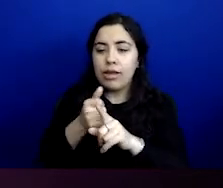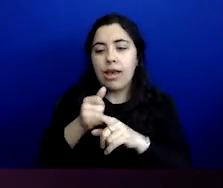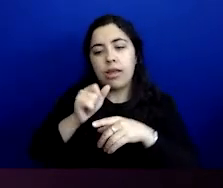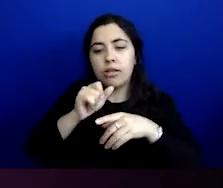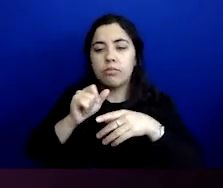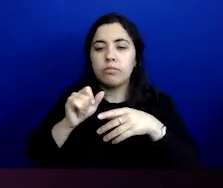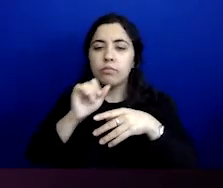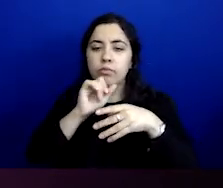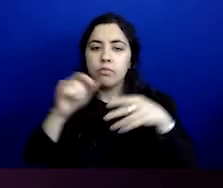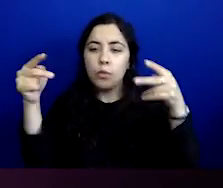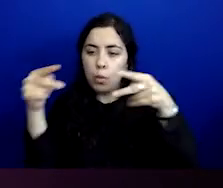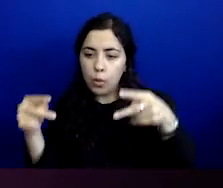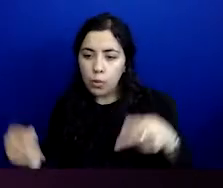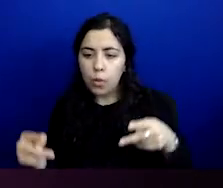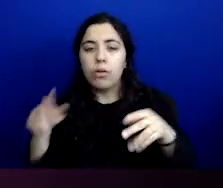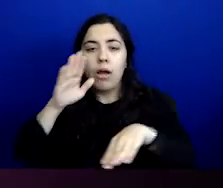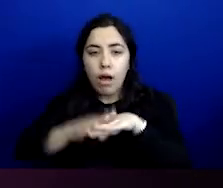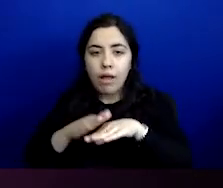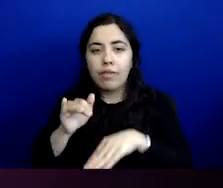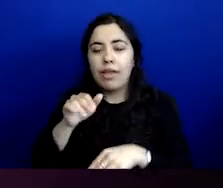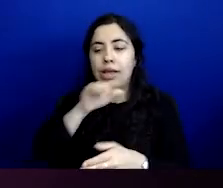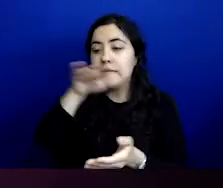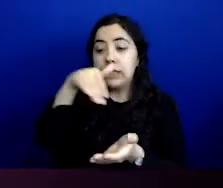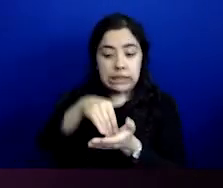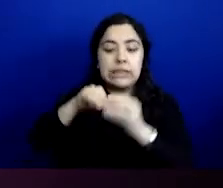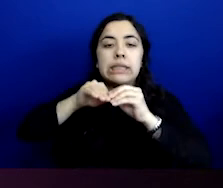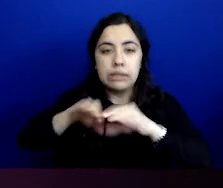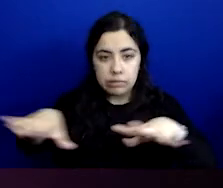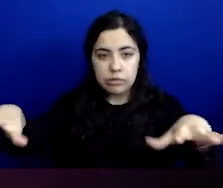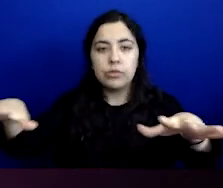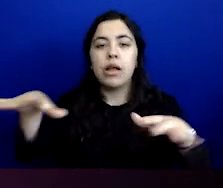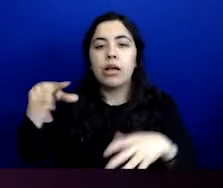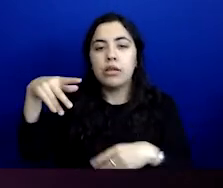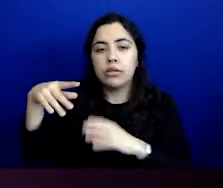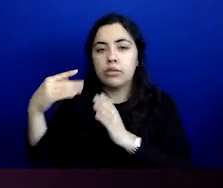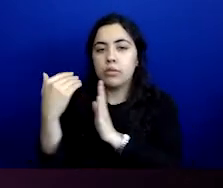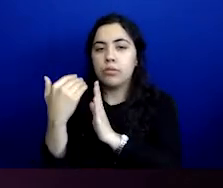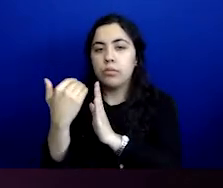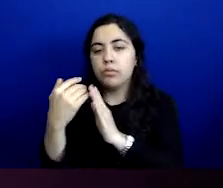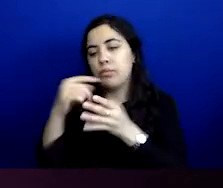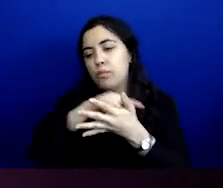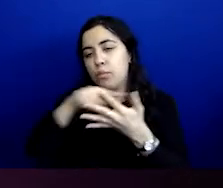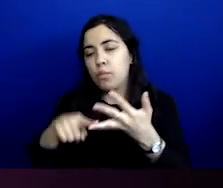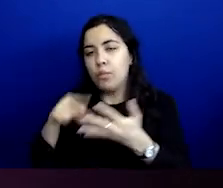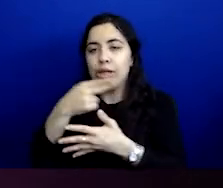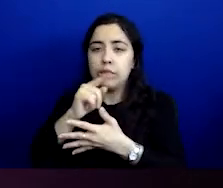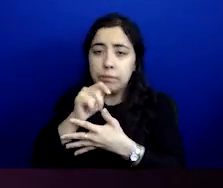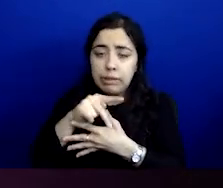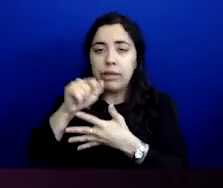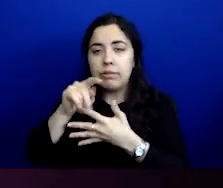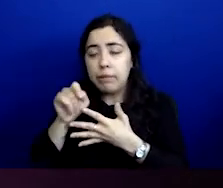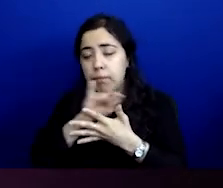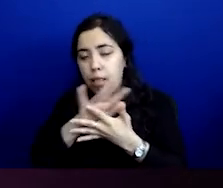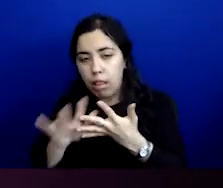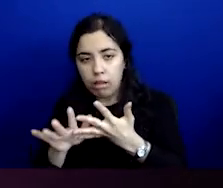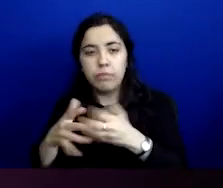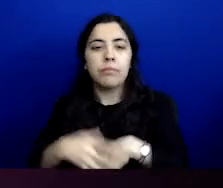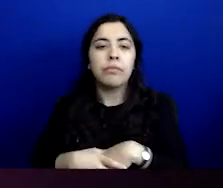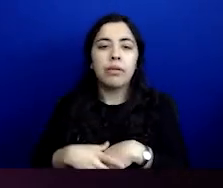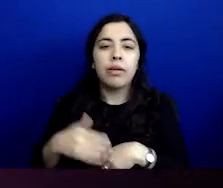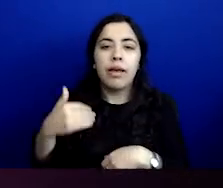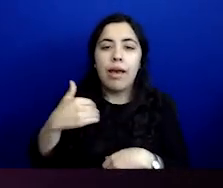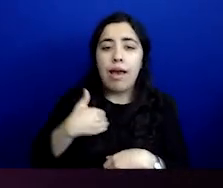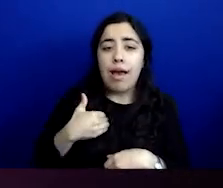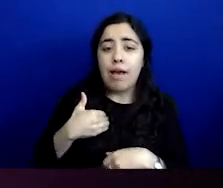these decentralized protocols. You have this idea of decentralized web infrastructure protocols. As someone that's been working